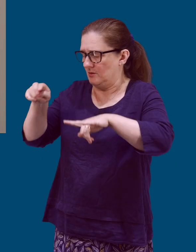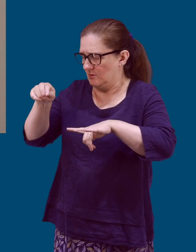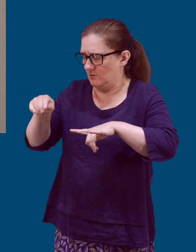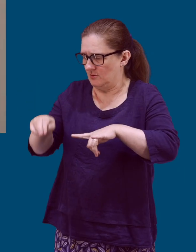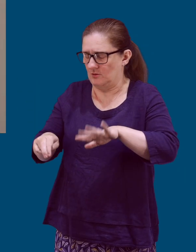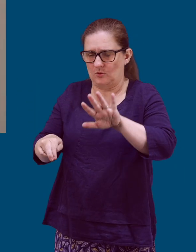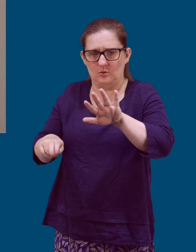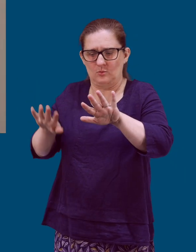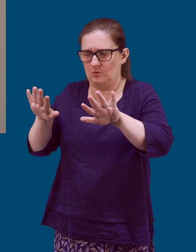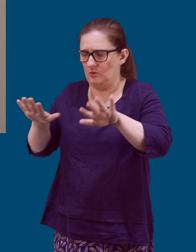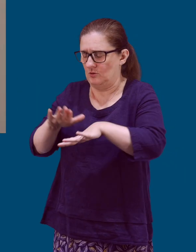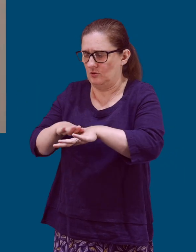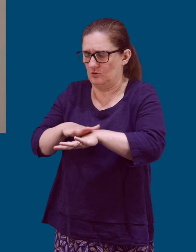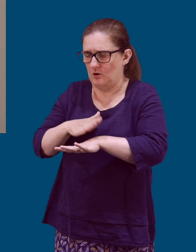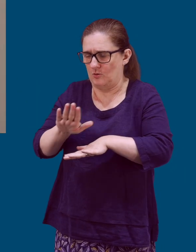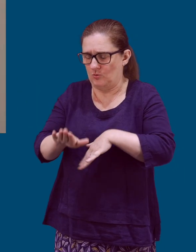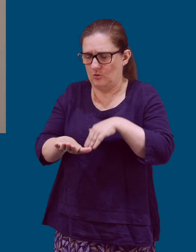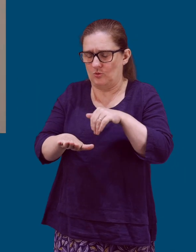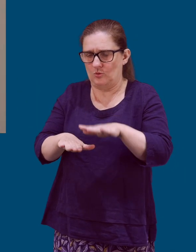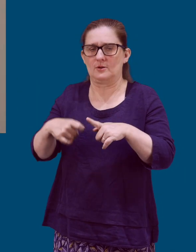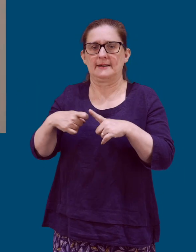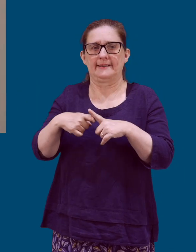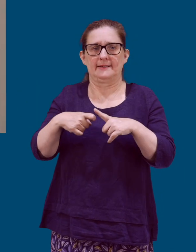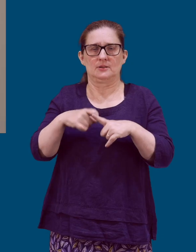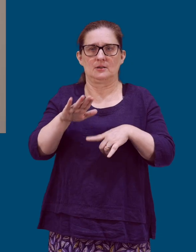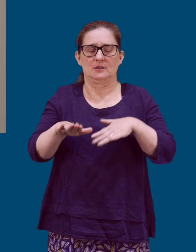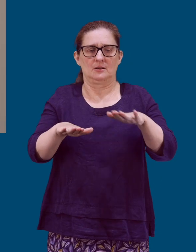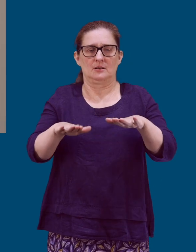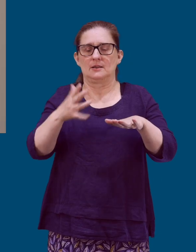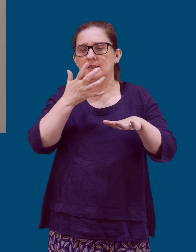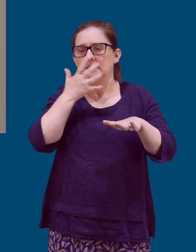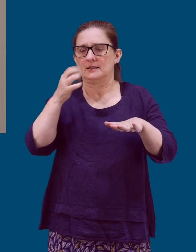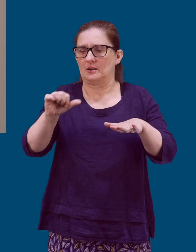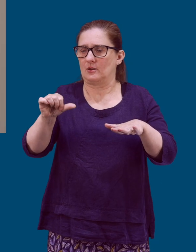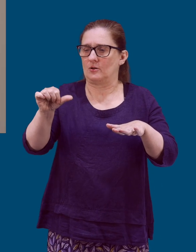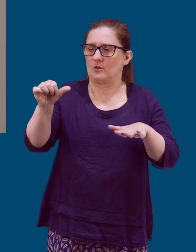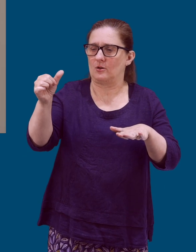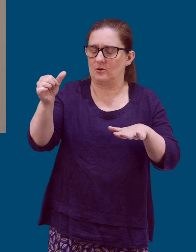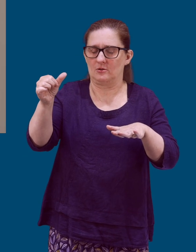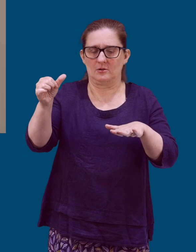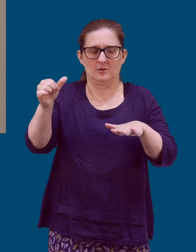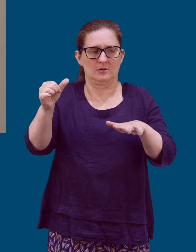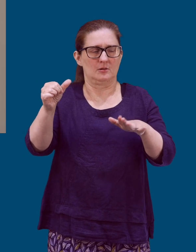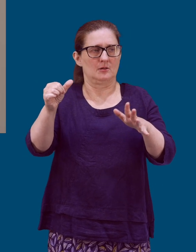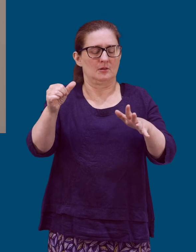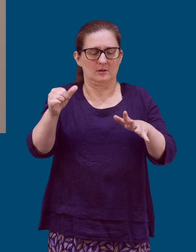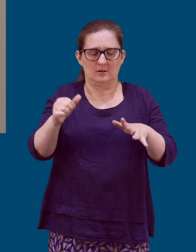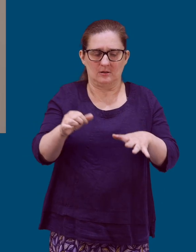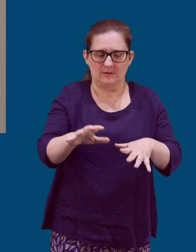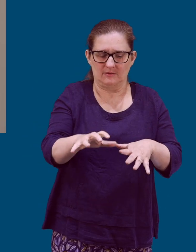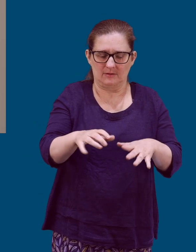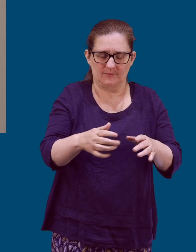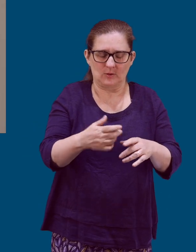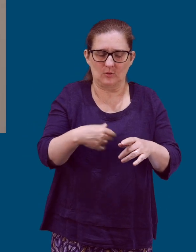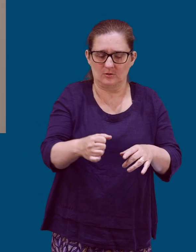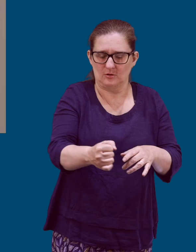slow. Walk across kitchen. Put heating on, bend slowly to get bread from fridge. Step to